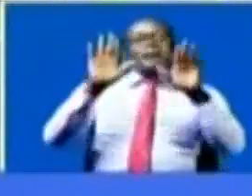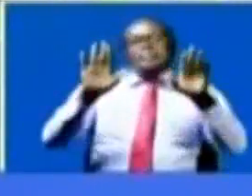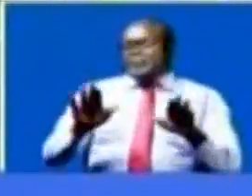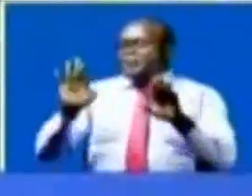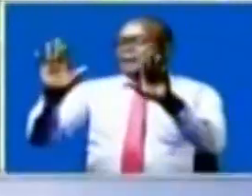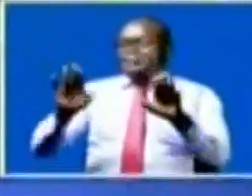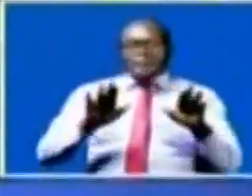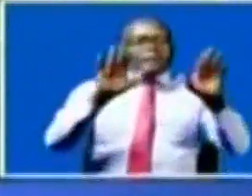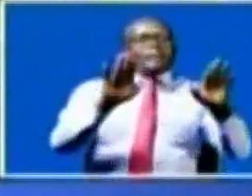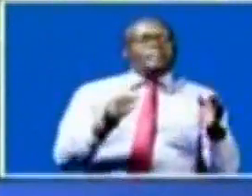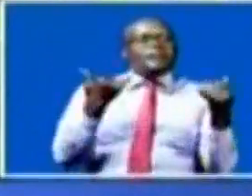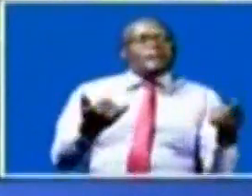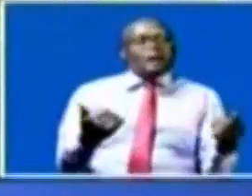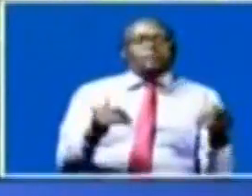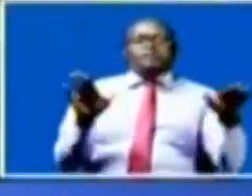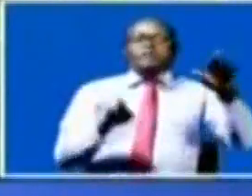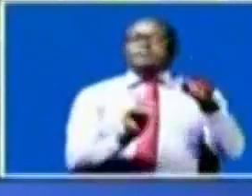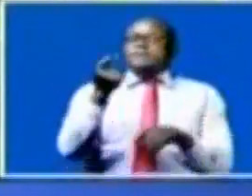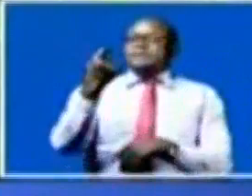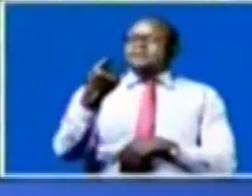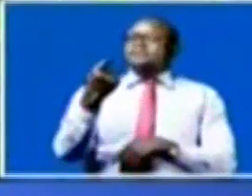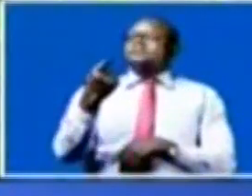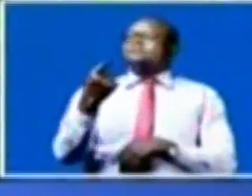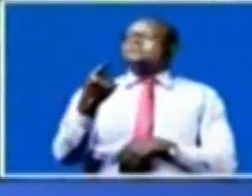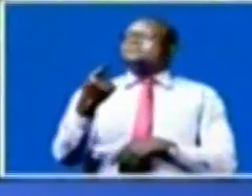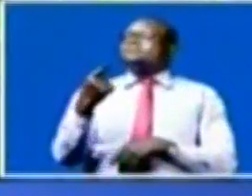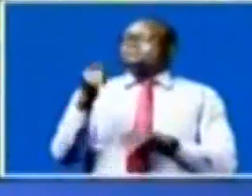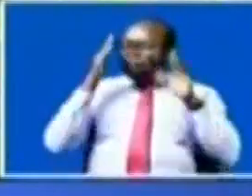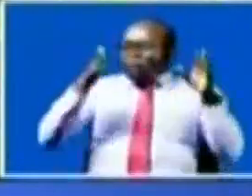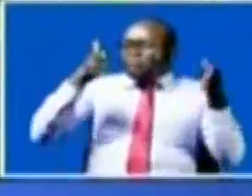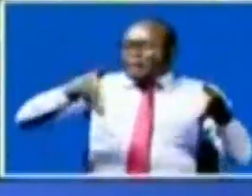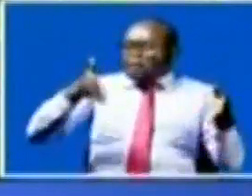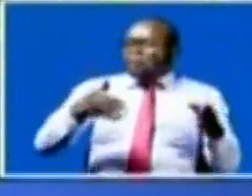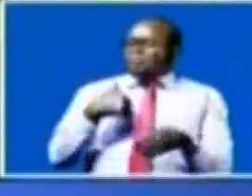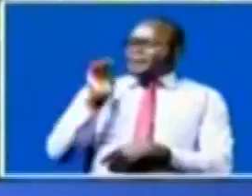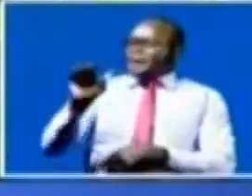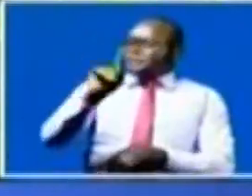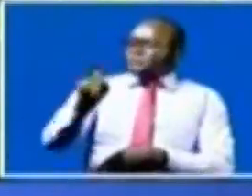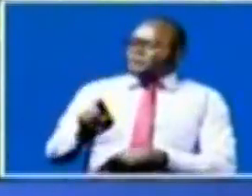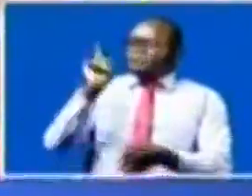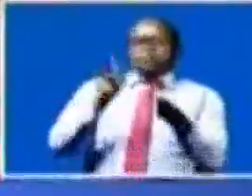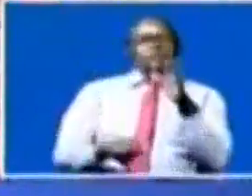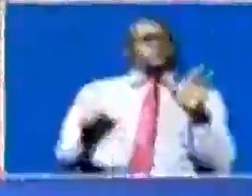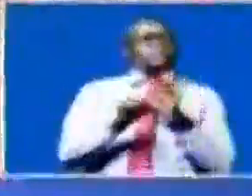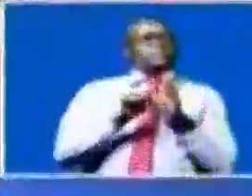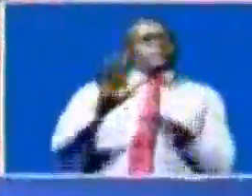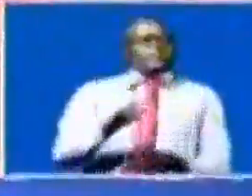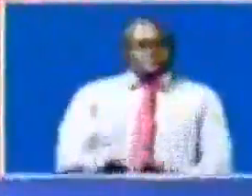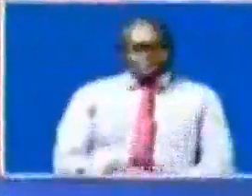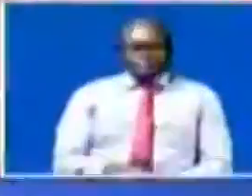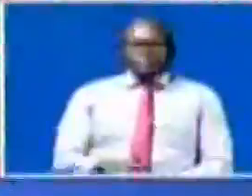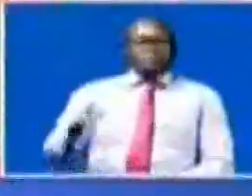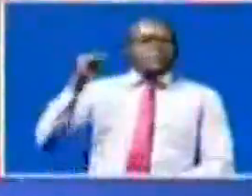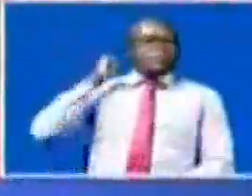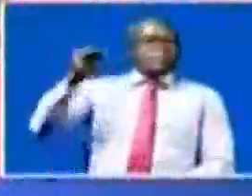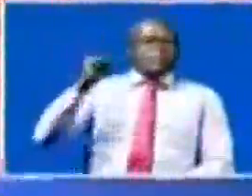effort to run a campaign for the deputy president and get people committing to support him now, I'm asking myself, what is wrong with them? But despite the